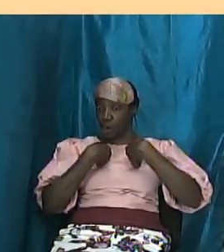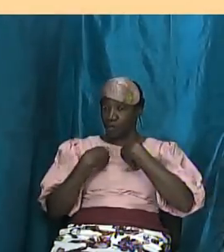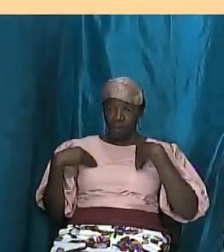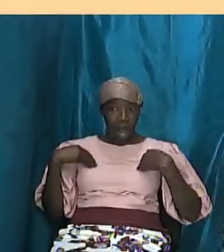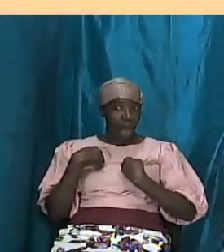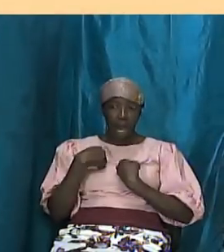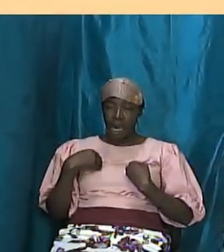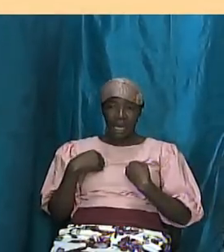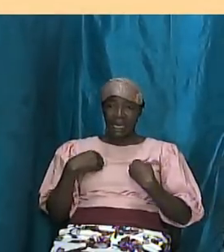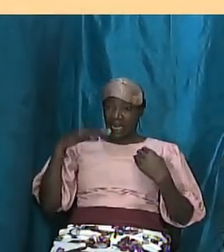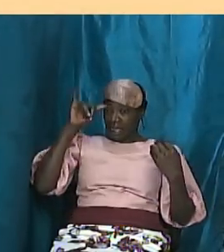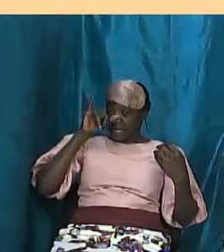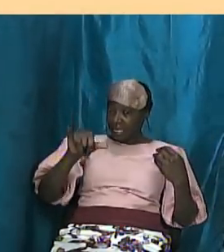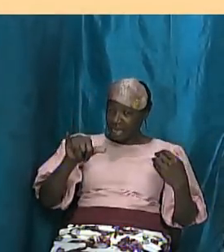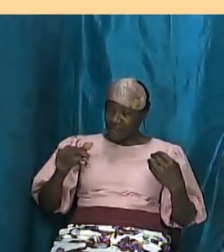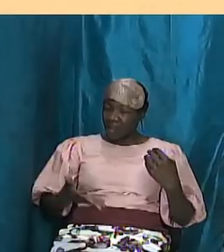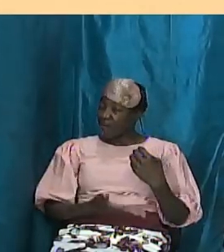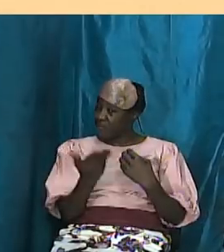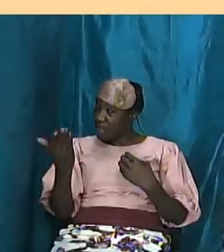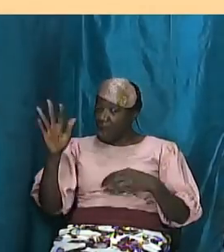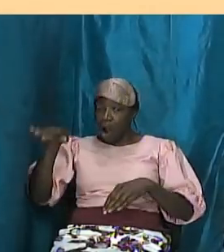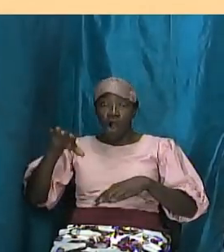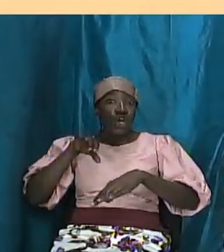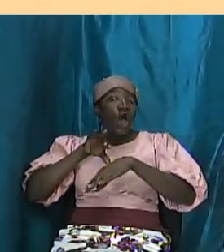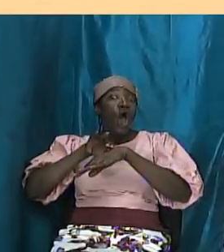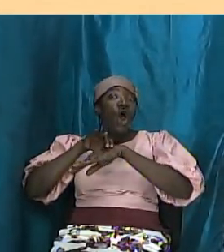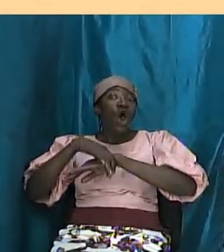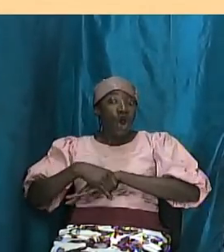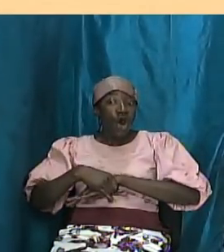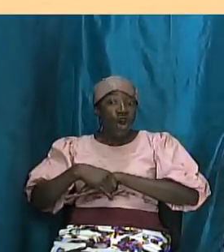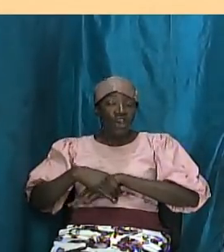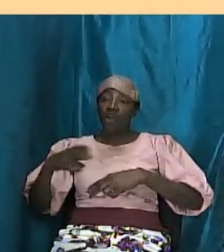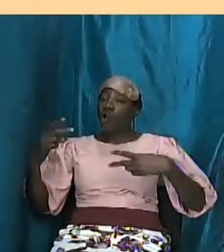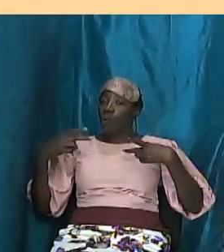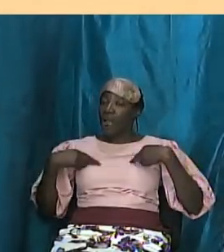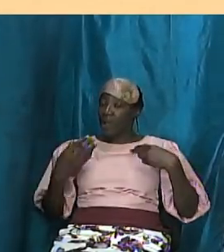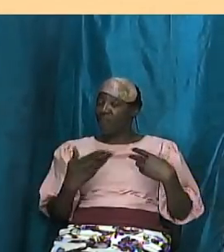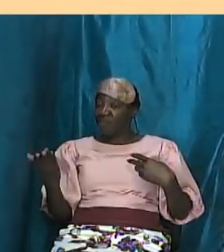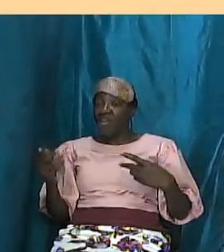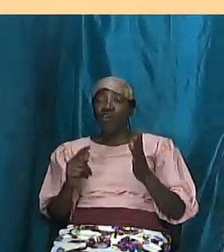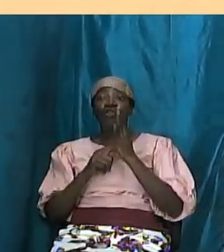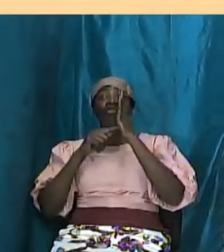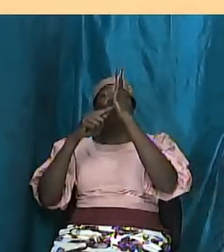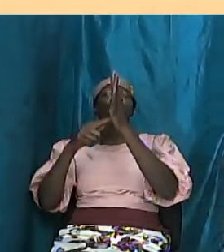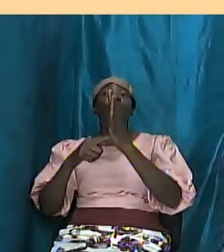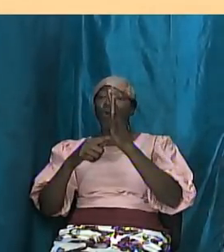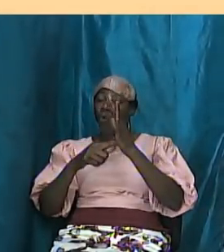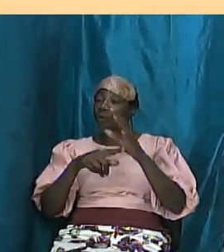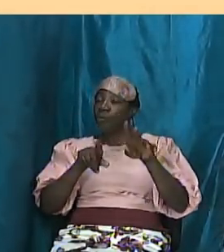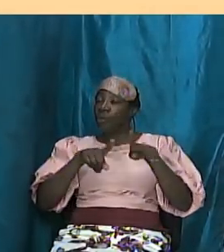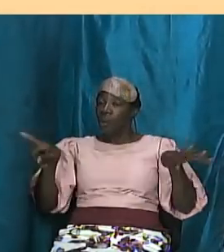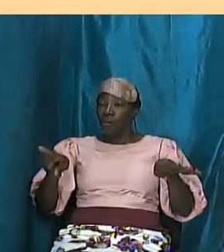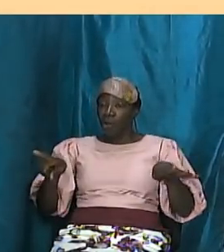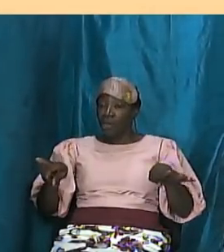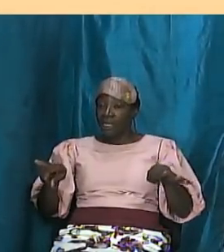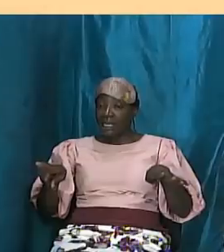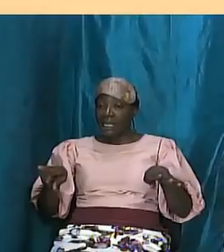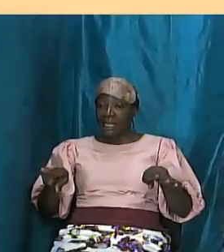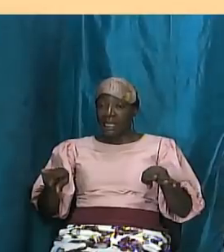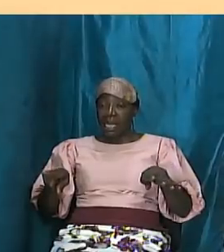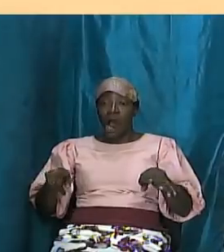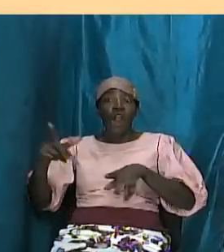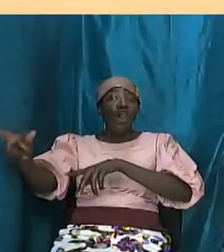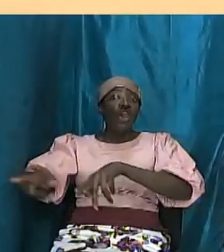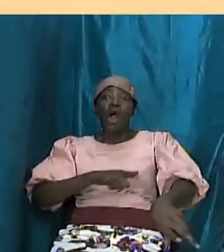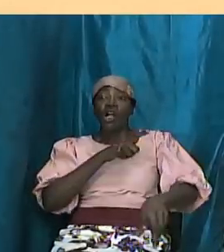yet they are on Earth. We have the fossils, we have the bones, and based on carbon dating